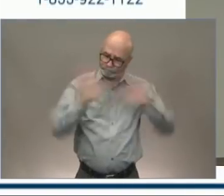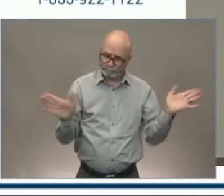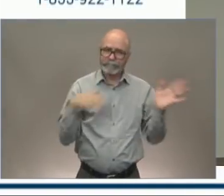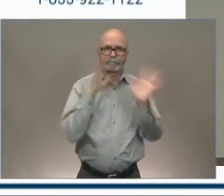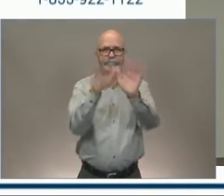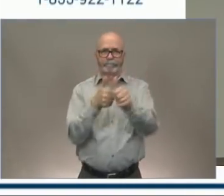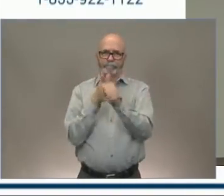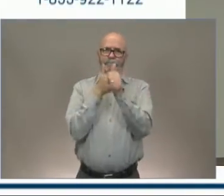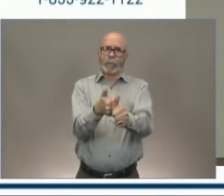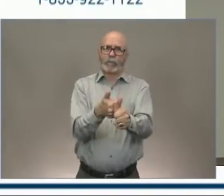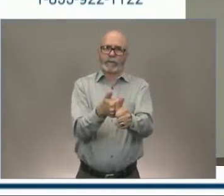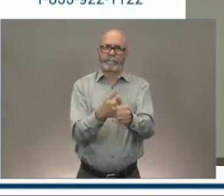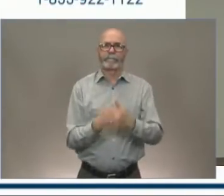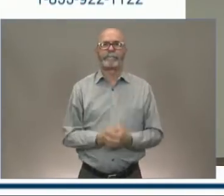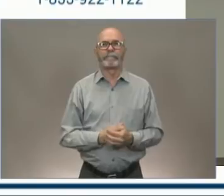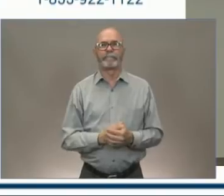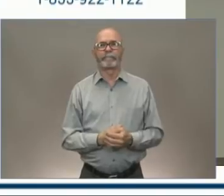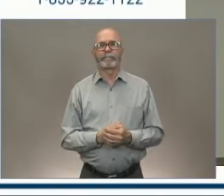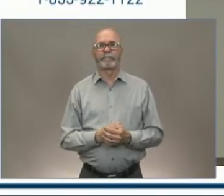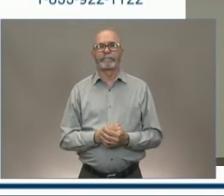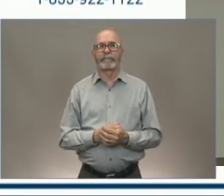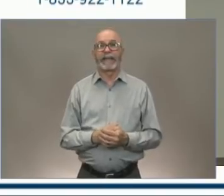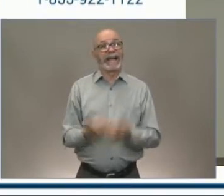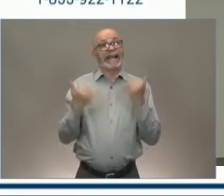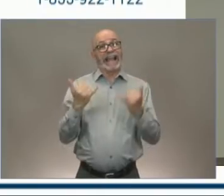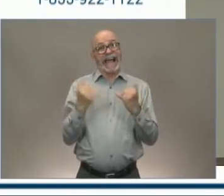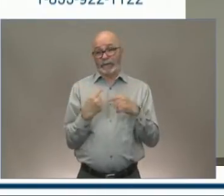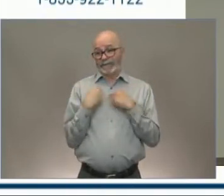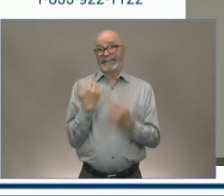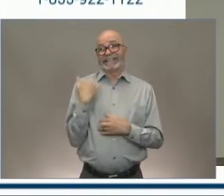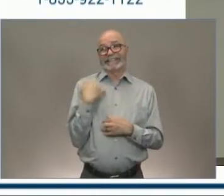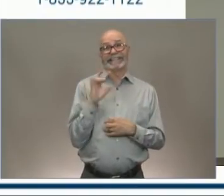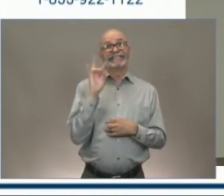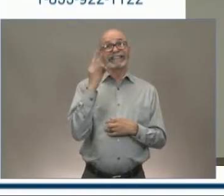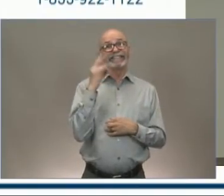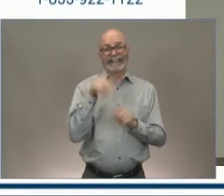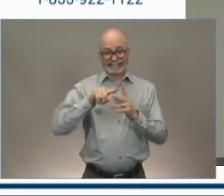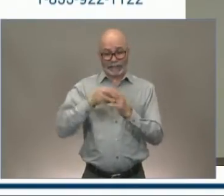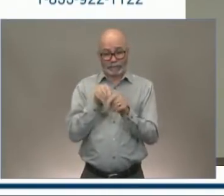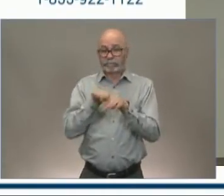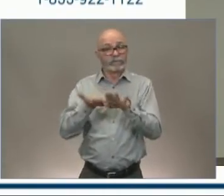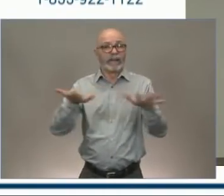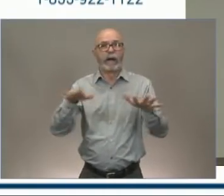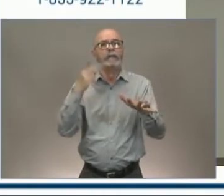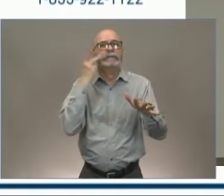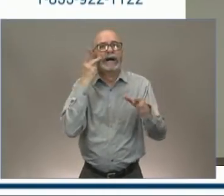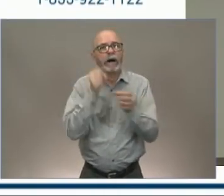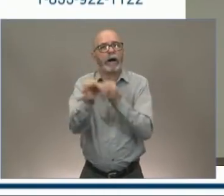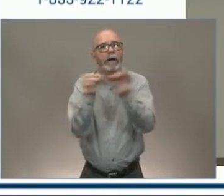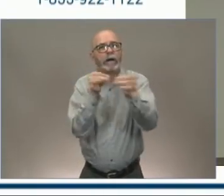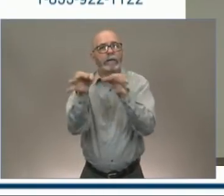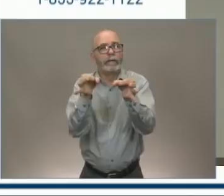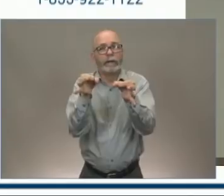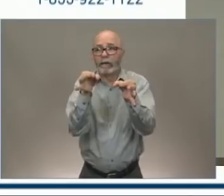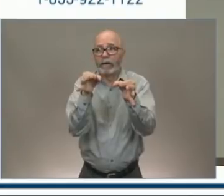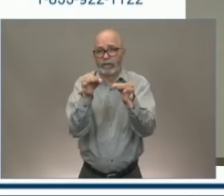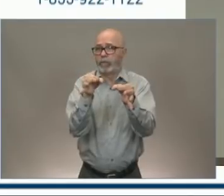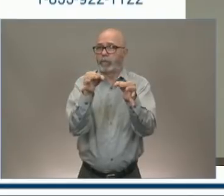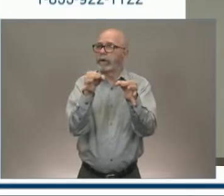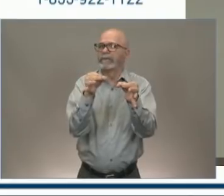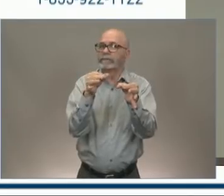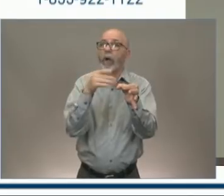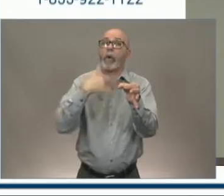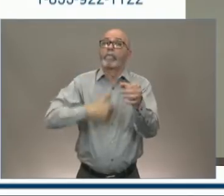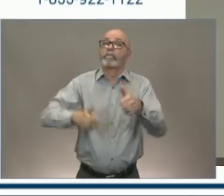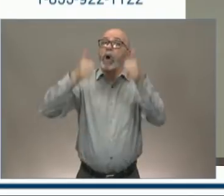confirmed that we have 7 more variant cases today. Luckily, these cases don't appear to have spread like we have seen happen elsewhere, but